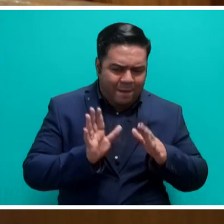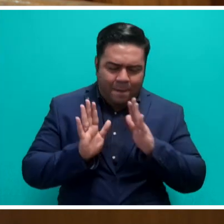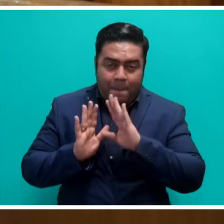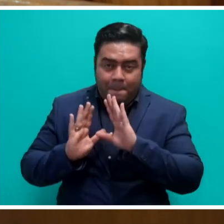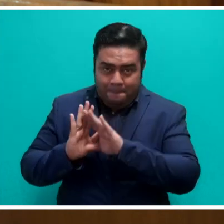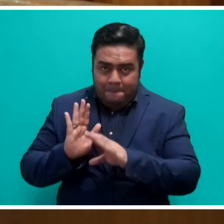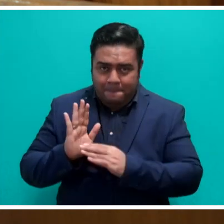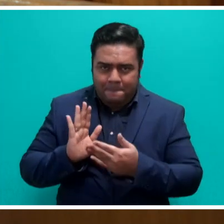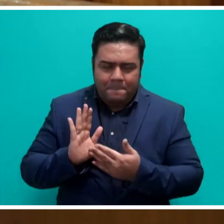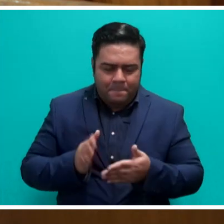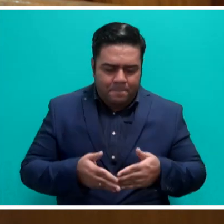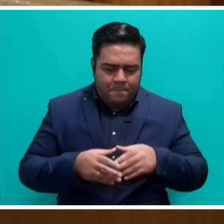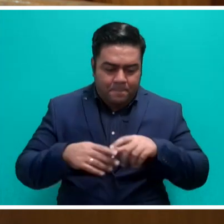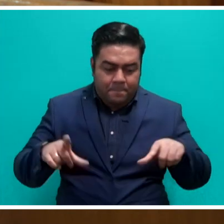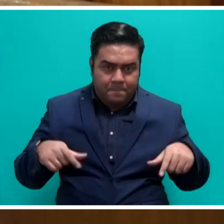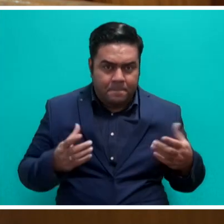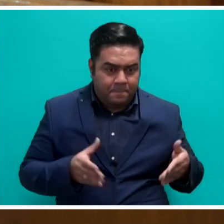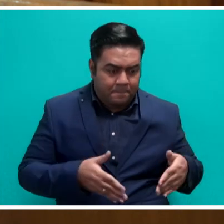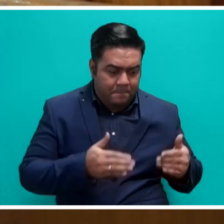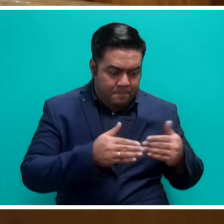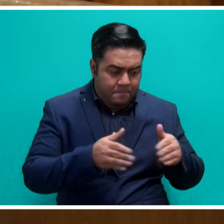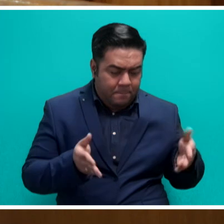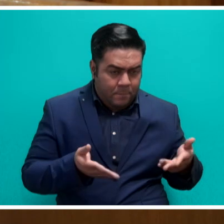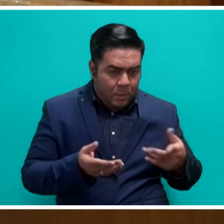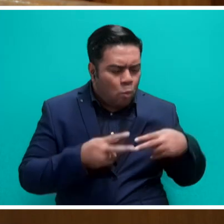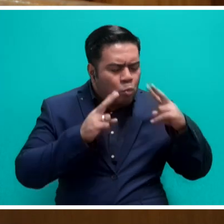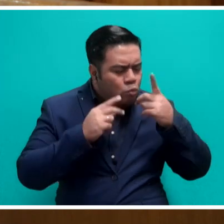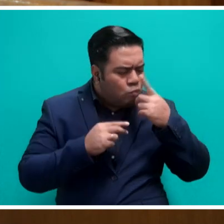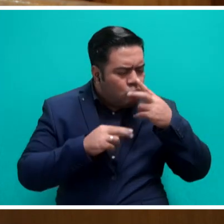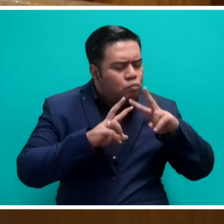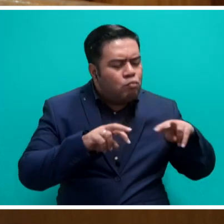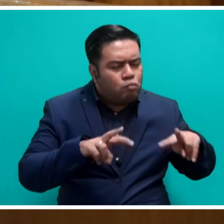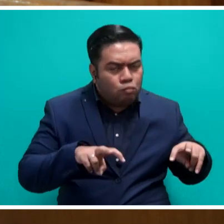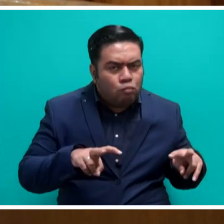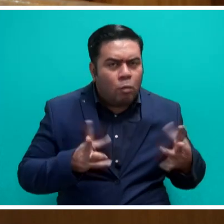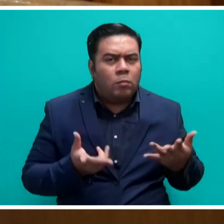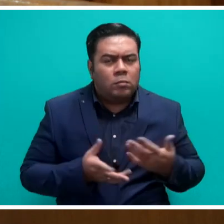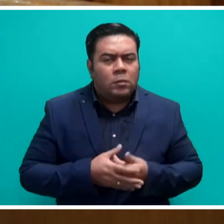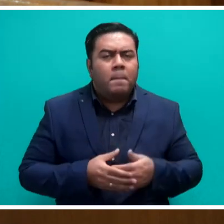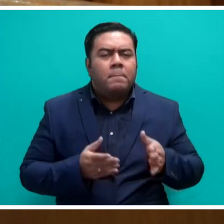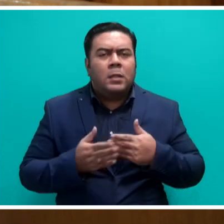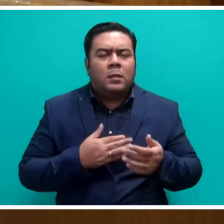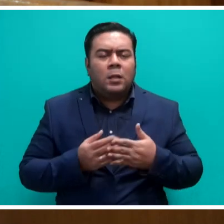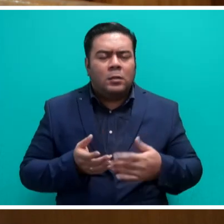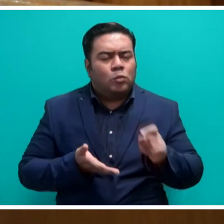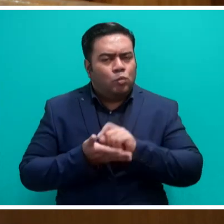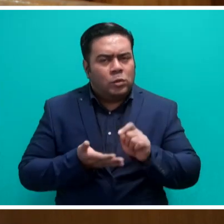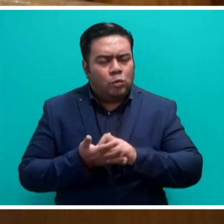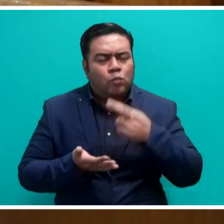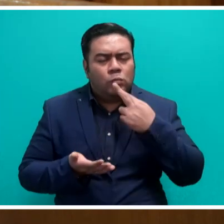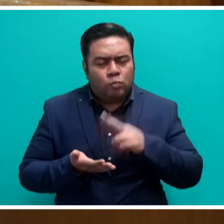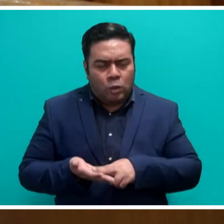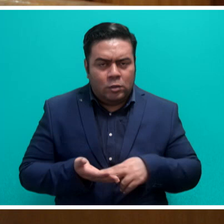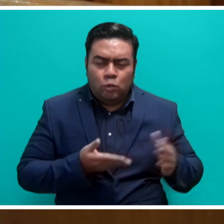tribunal appointed will be required to inquire into the matter and provide its written report to